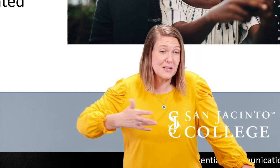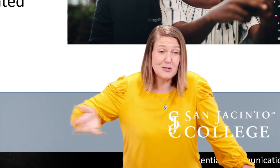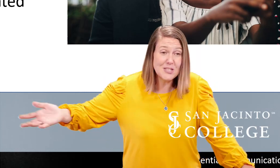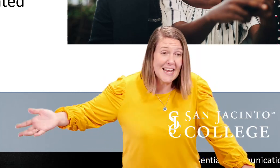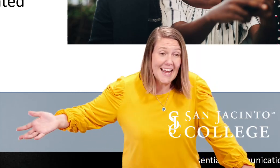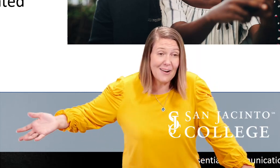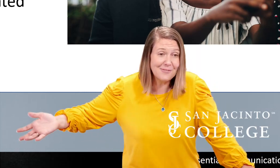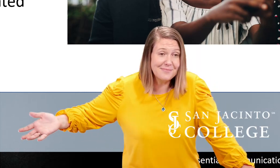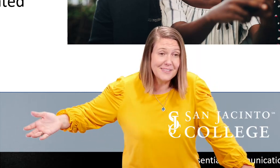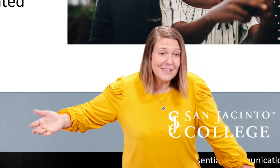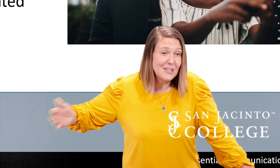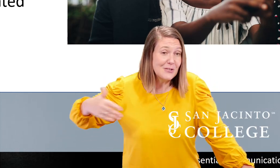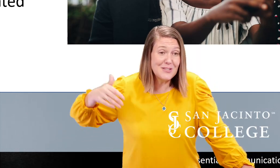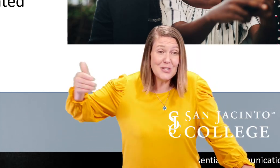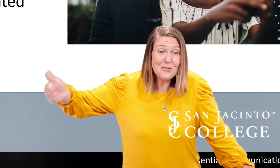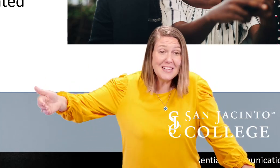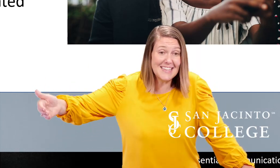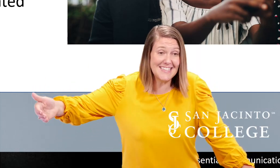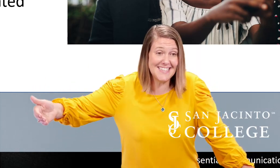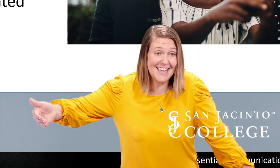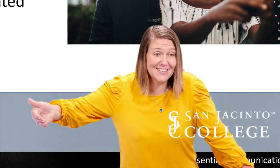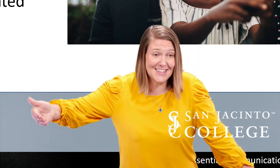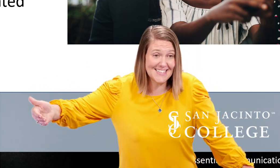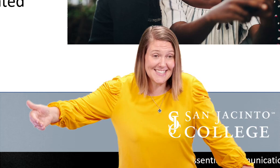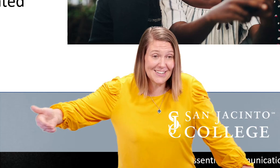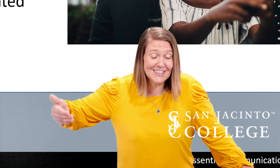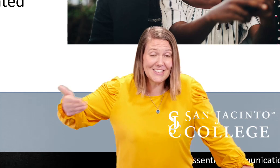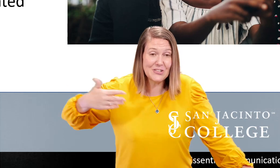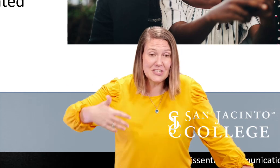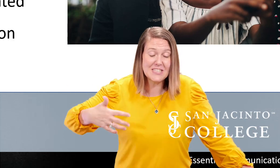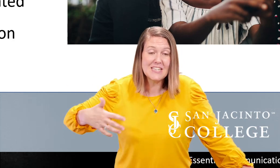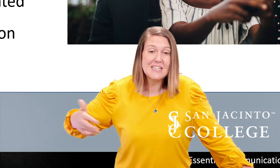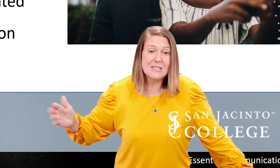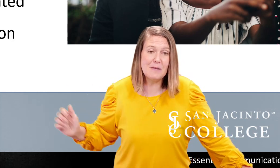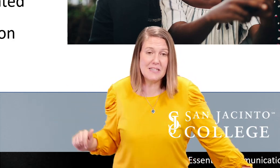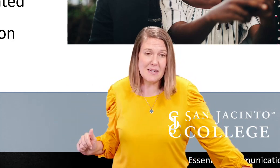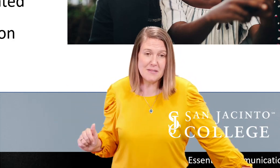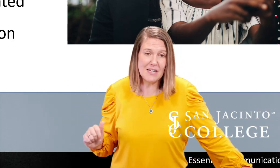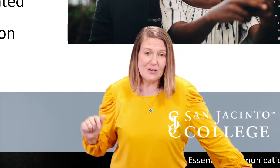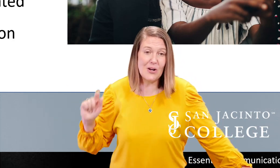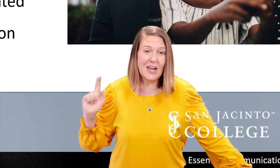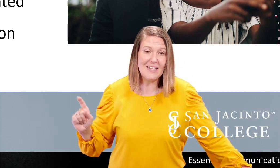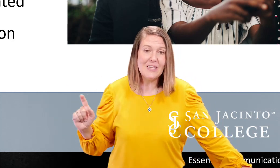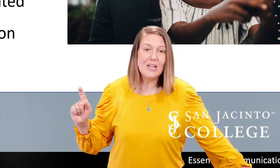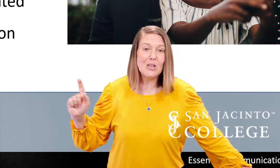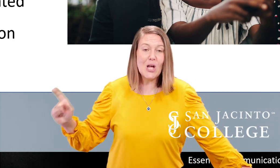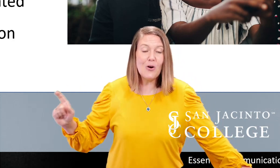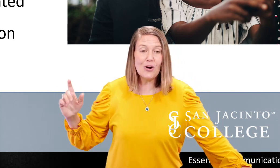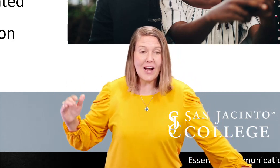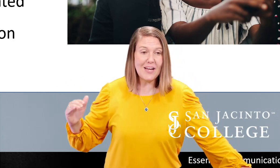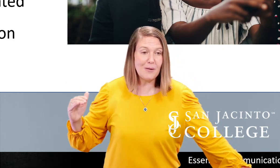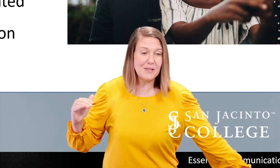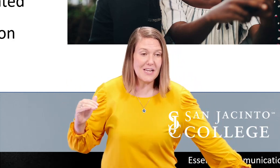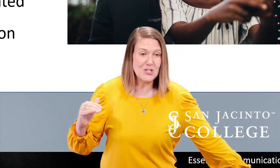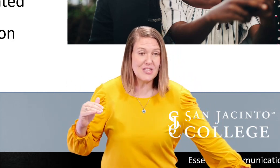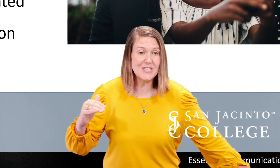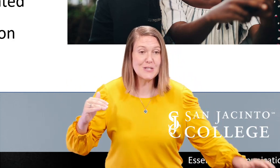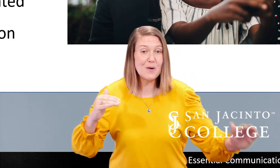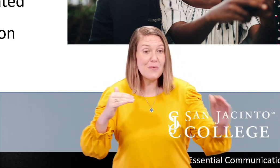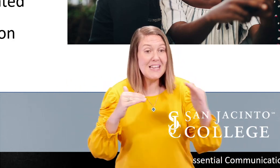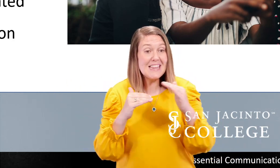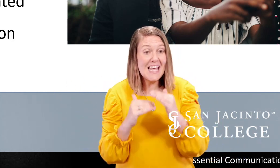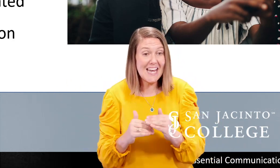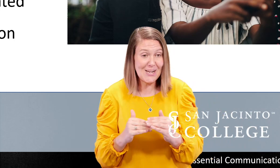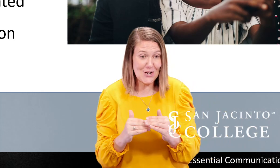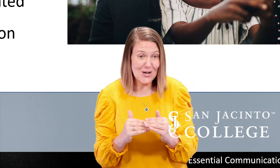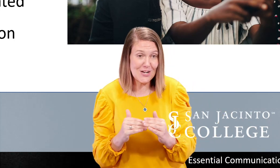people that you just hang out. You don't do anything together necessarily. You're just spending time together. Okay, low or high obligation. This is